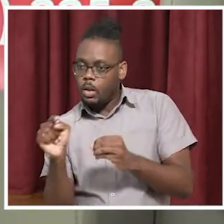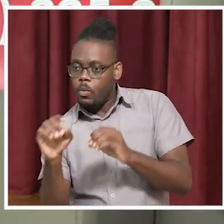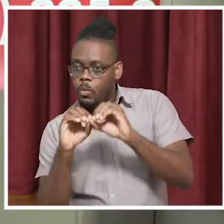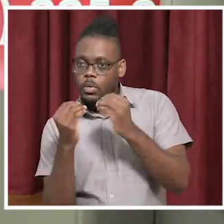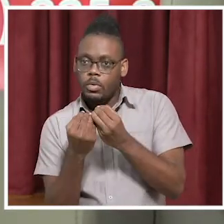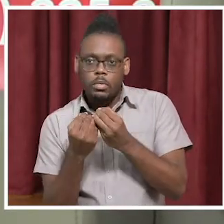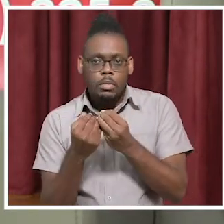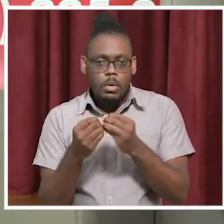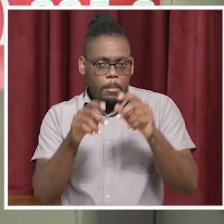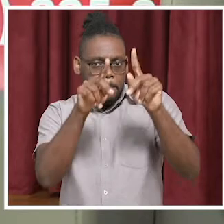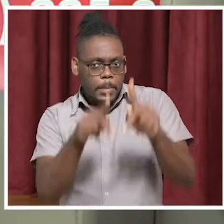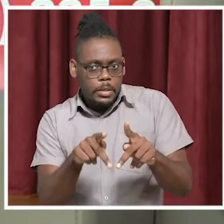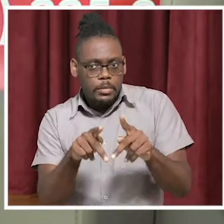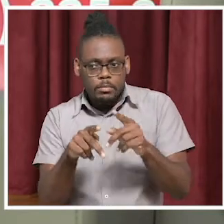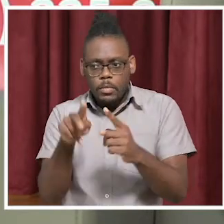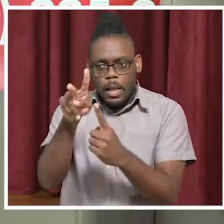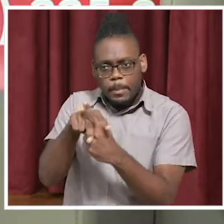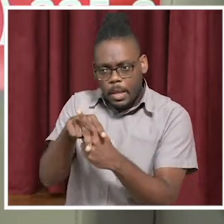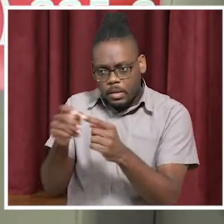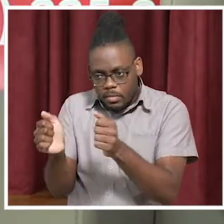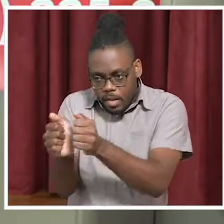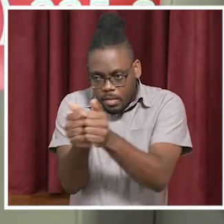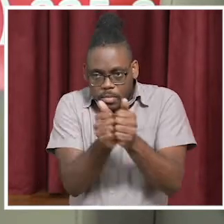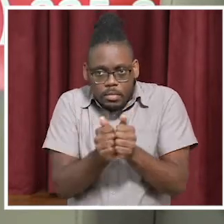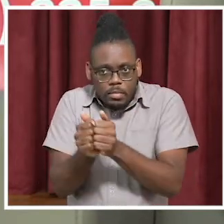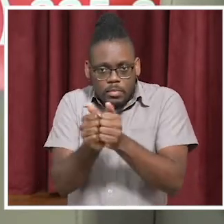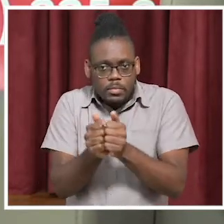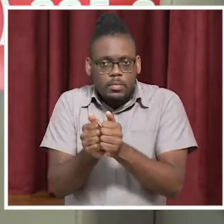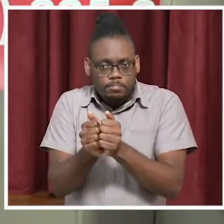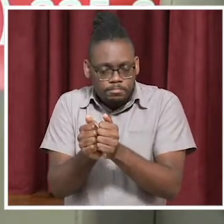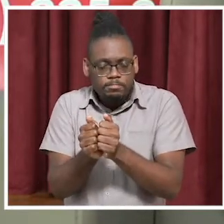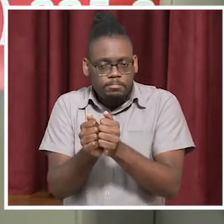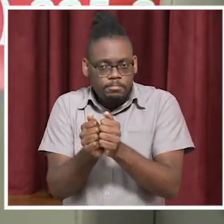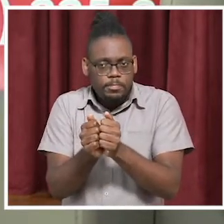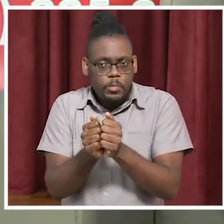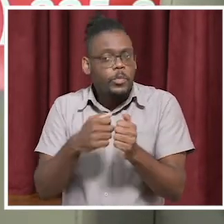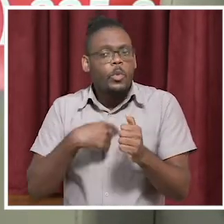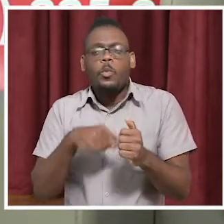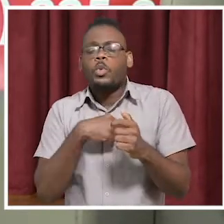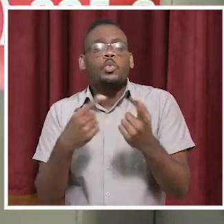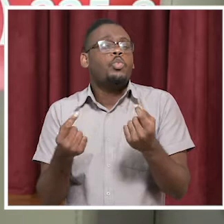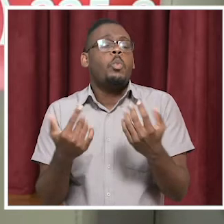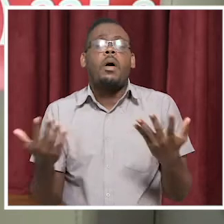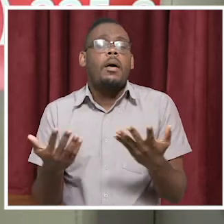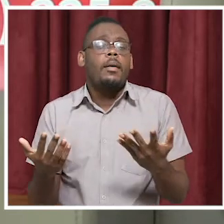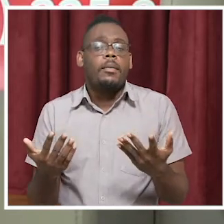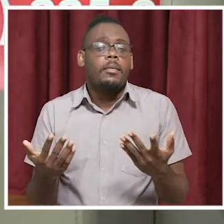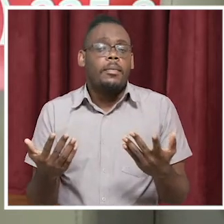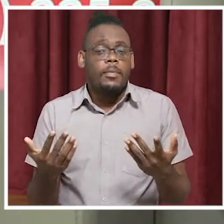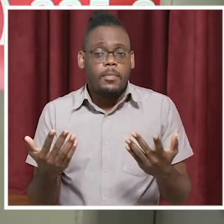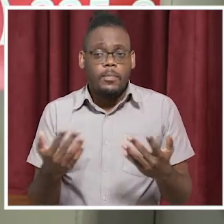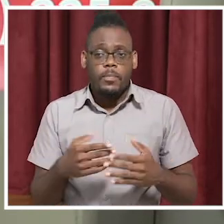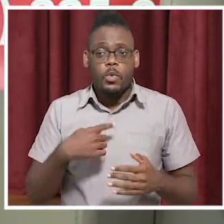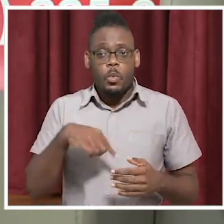is applying, the applicant, and then after they become a recipient. So what we do particularly would be to